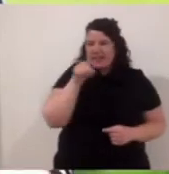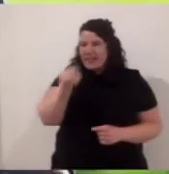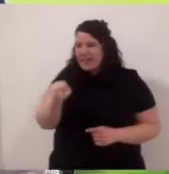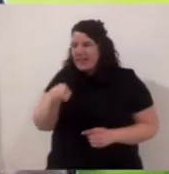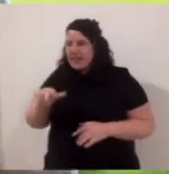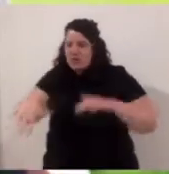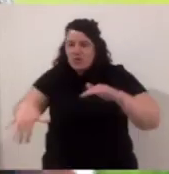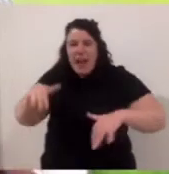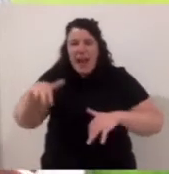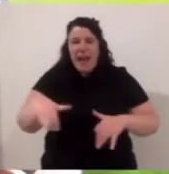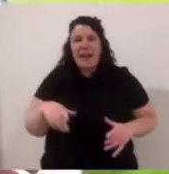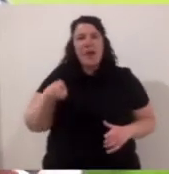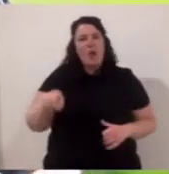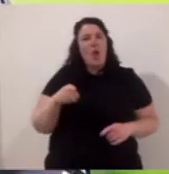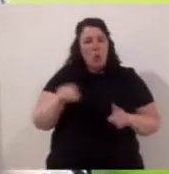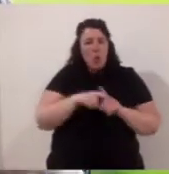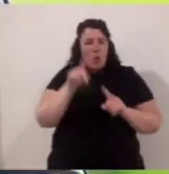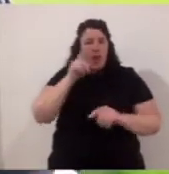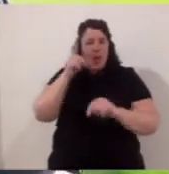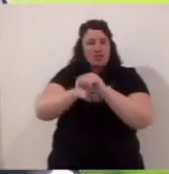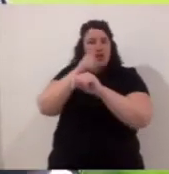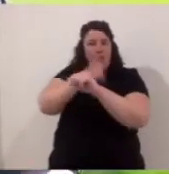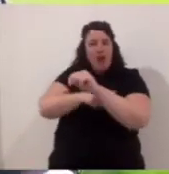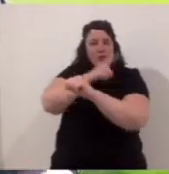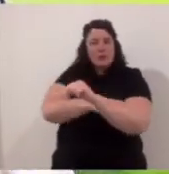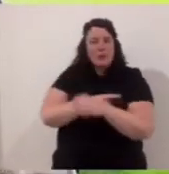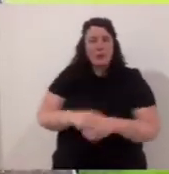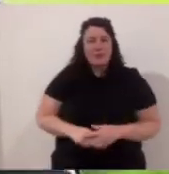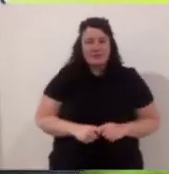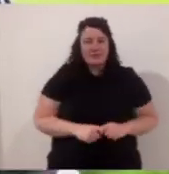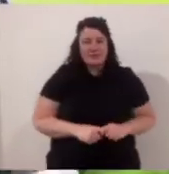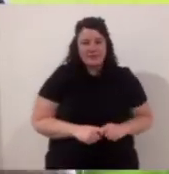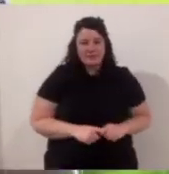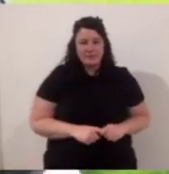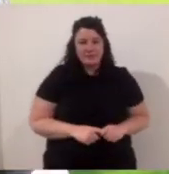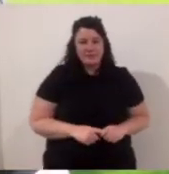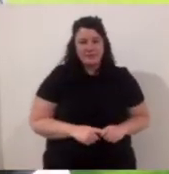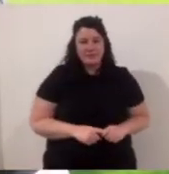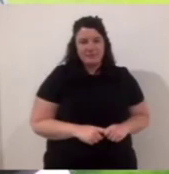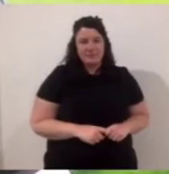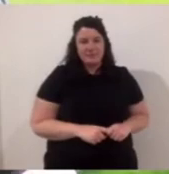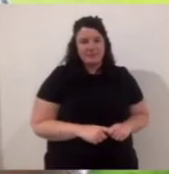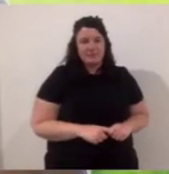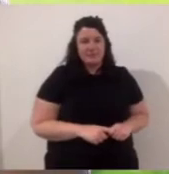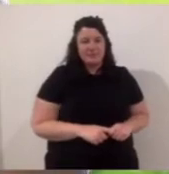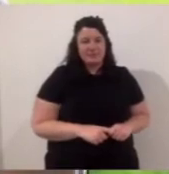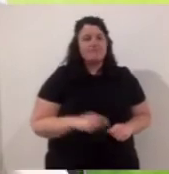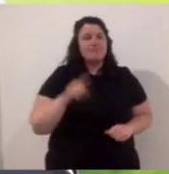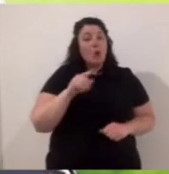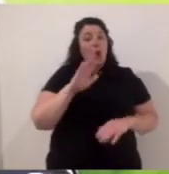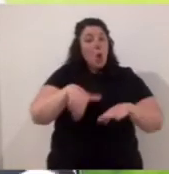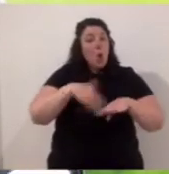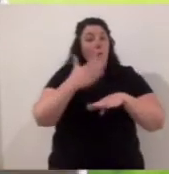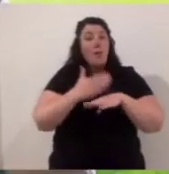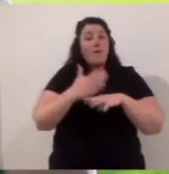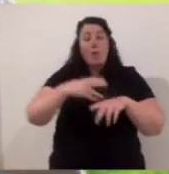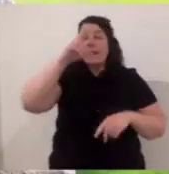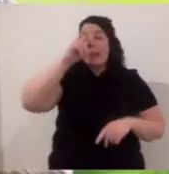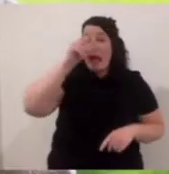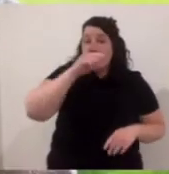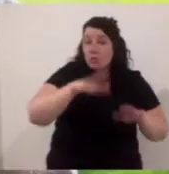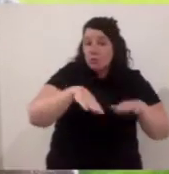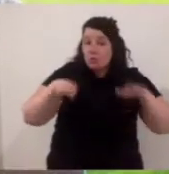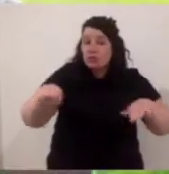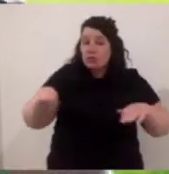your homework today, for the little kids, I'd like 2 or 3 sentences on some facts that you learnt